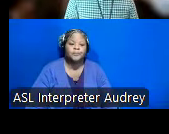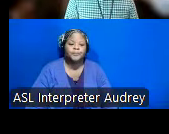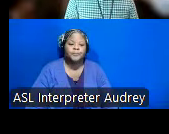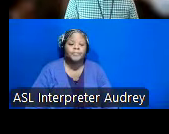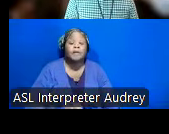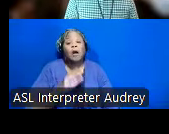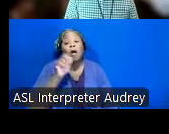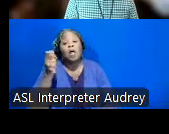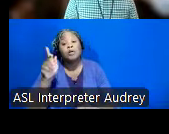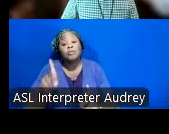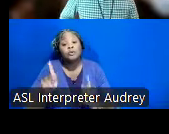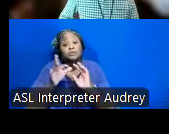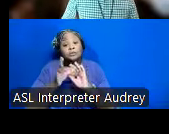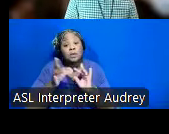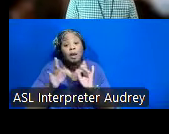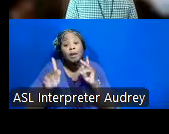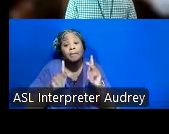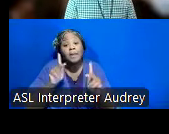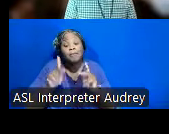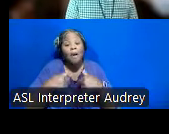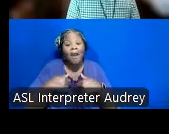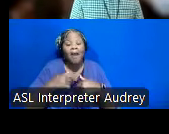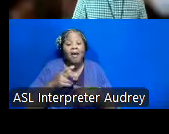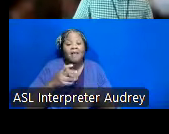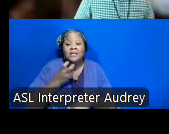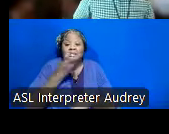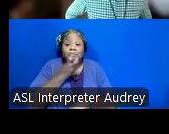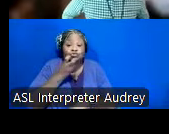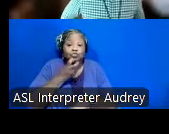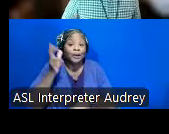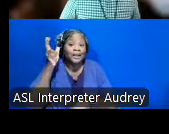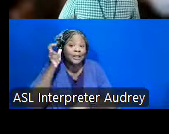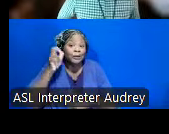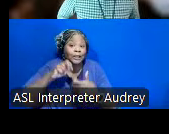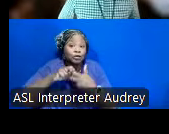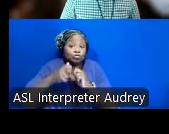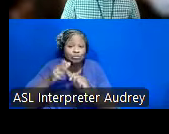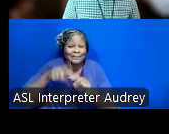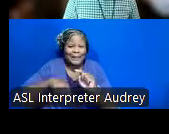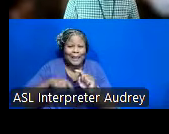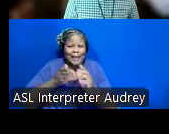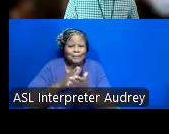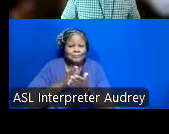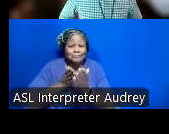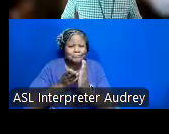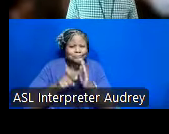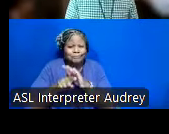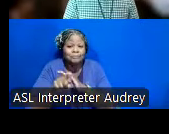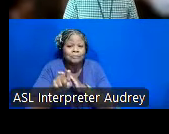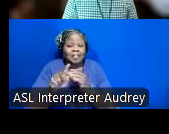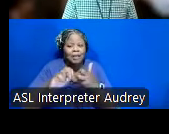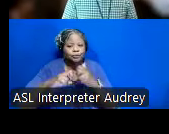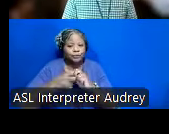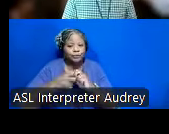Another said people who have any sort of speech or hearing issues are not going to be able to navigate that menu effectively at all. This was